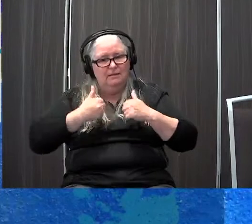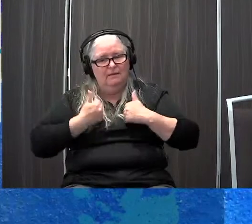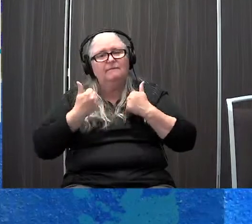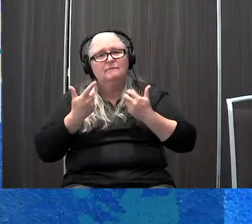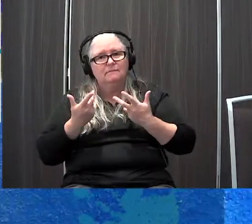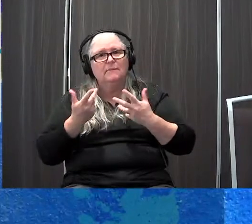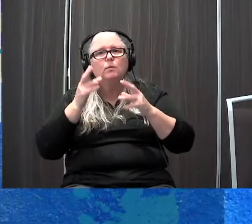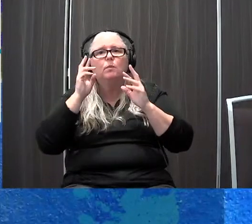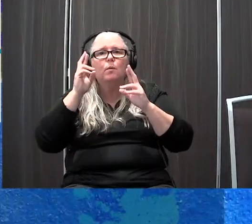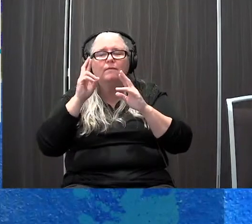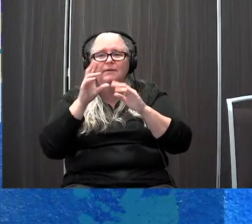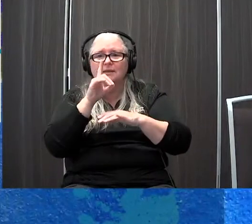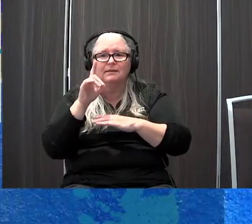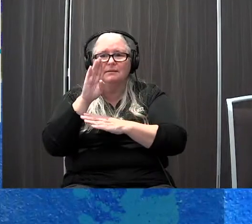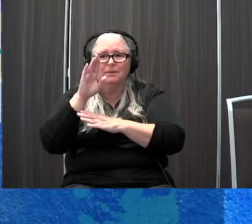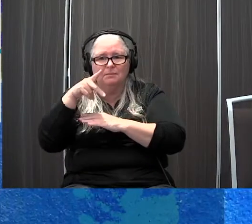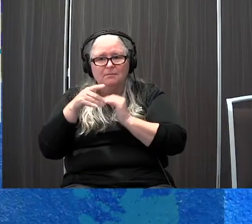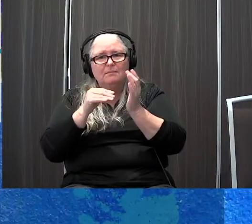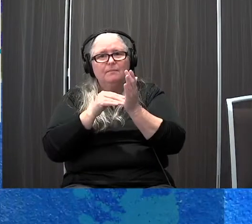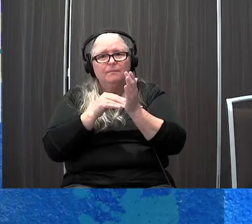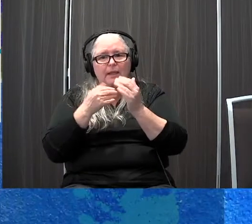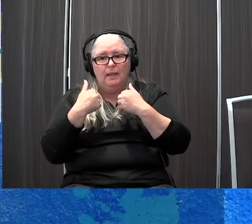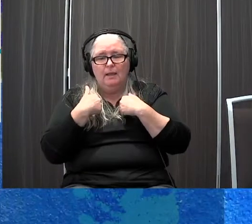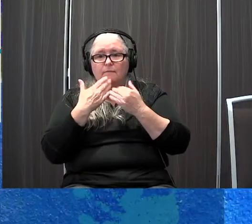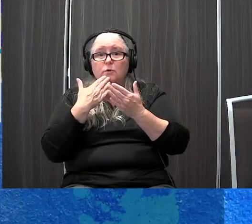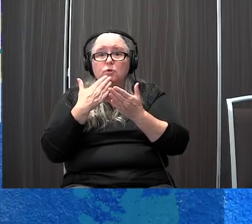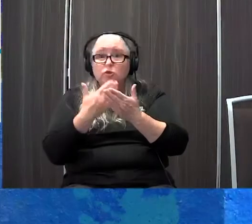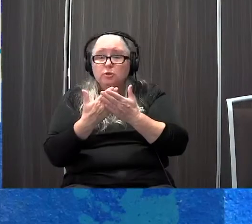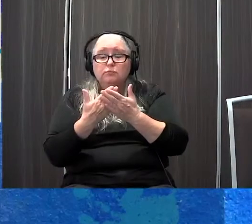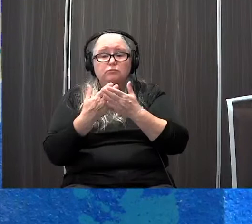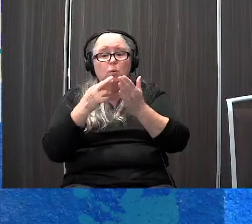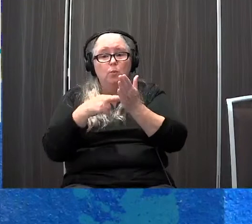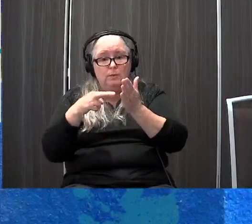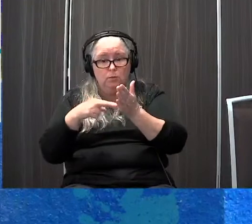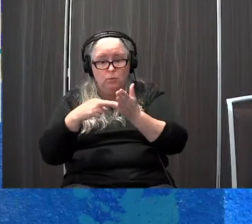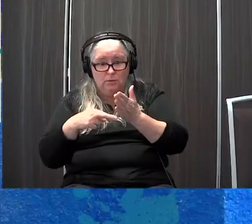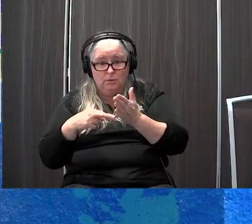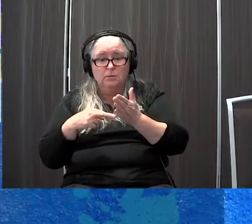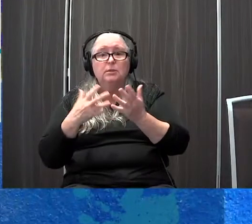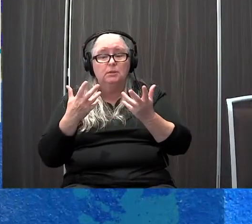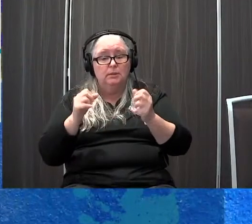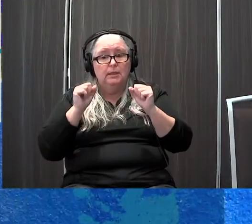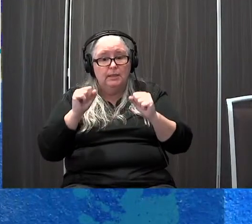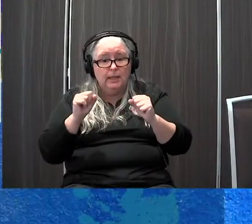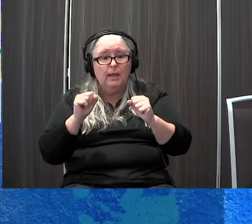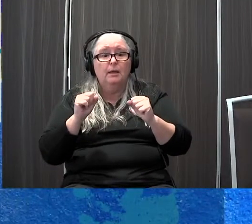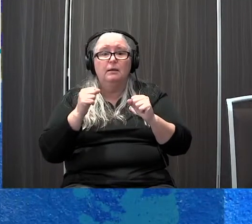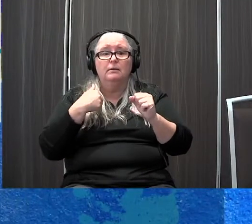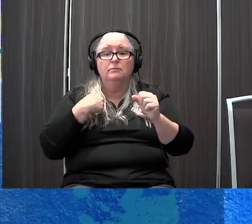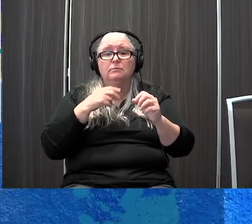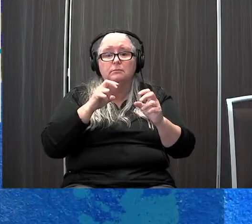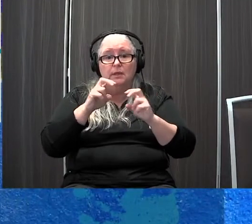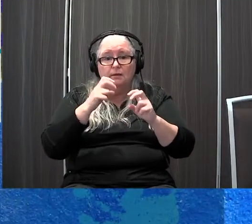hopefully developmental pediatricians also have a good sense of resources, how to navigate systems like early intervention,